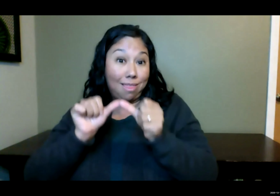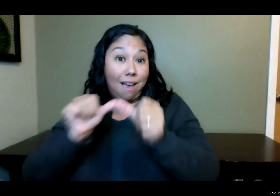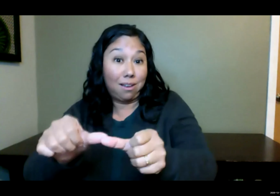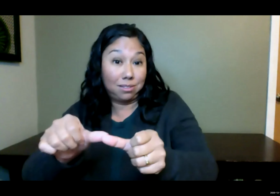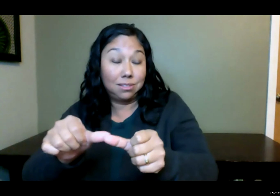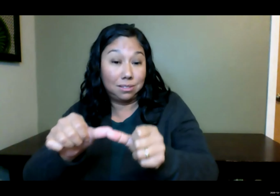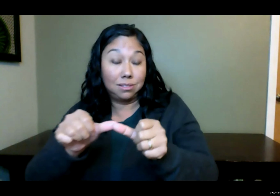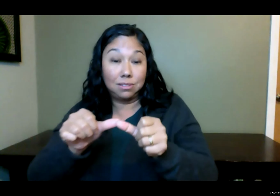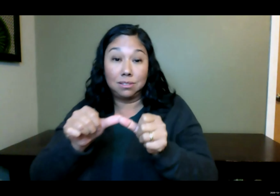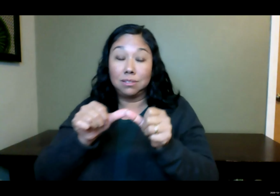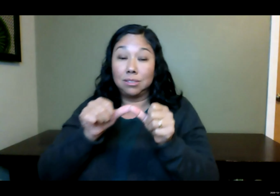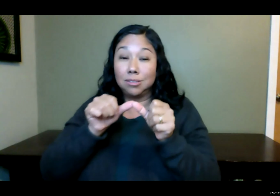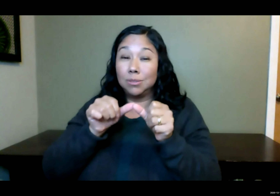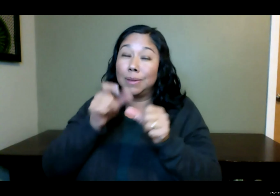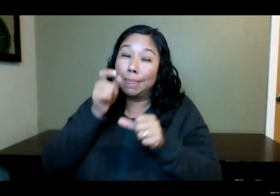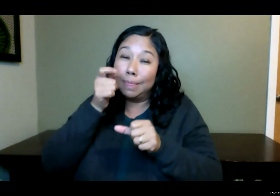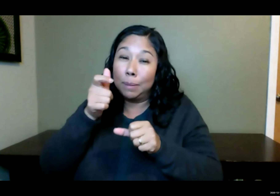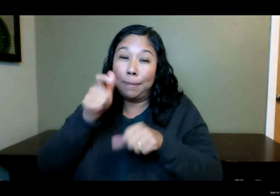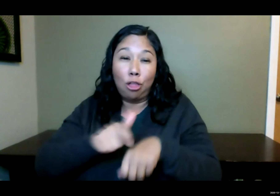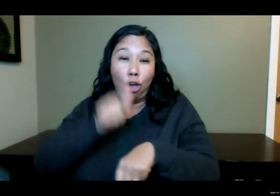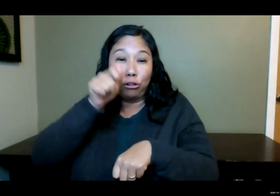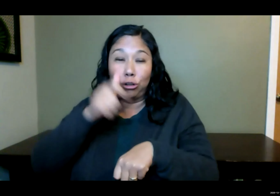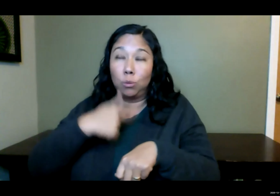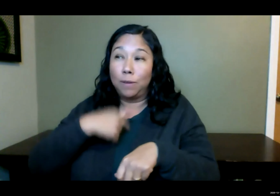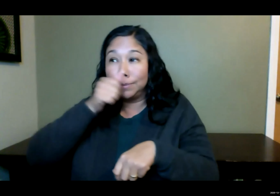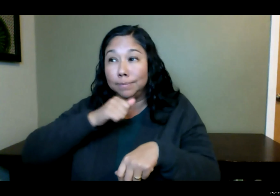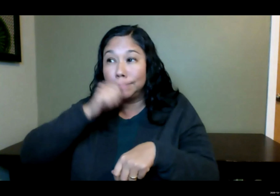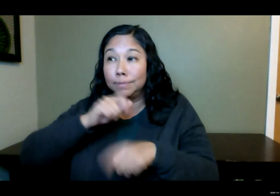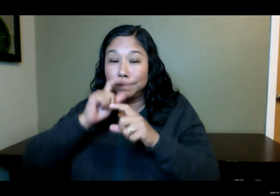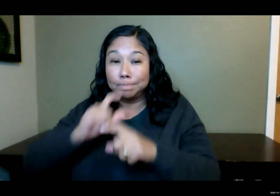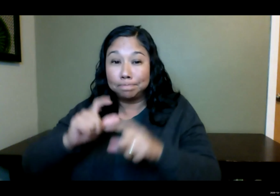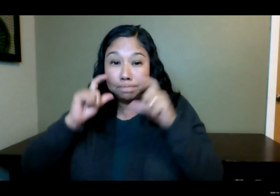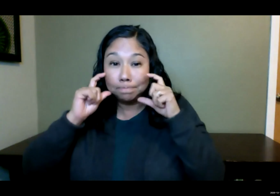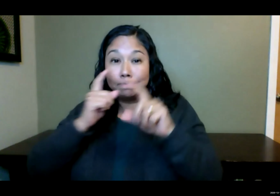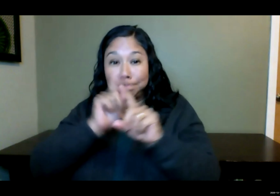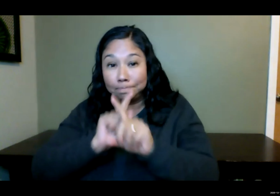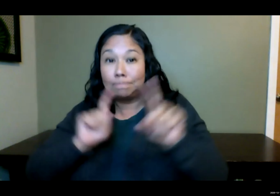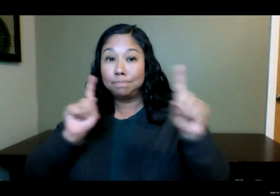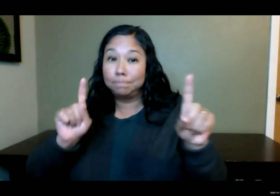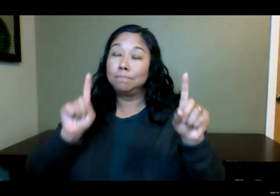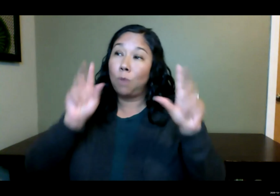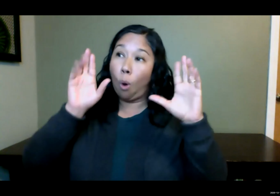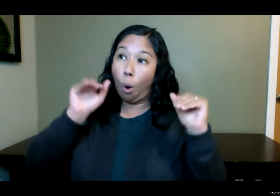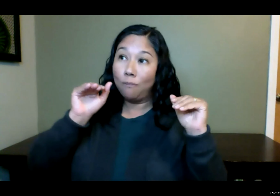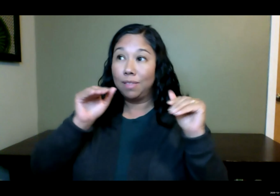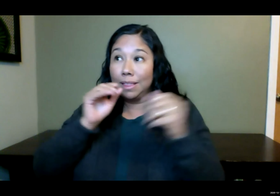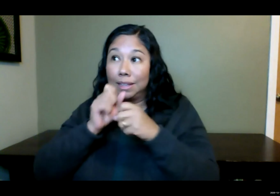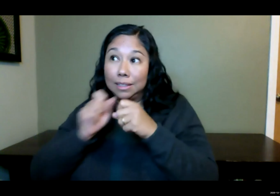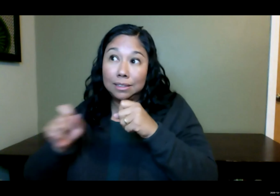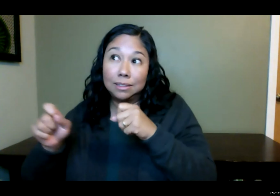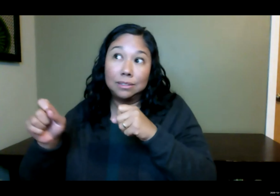got to keep doing it for a little bit longer, and hopefully we will have a much better 2022.